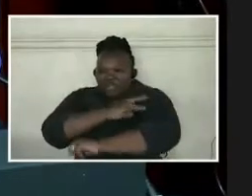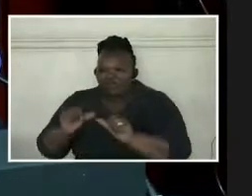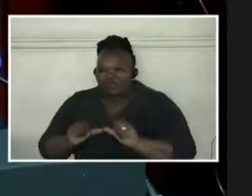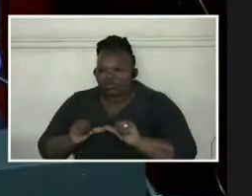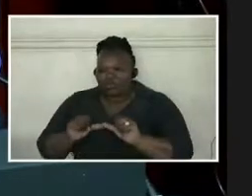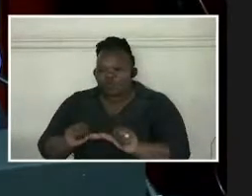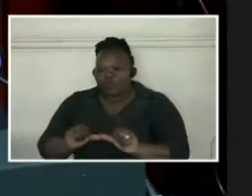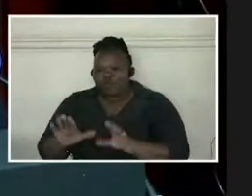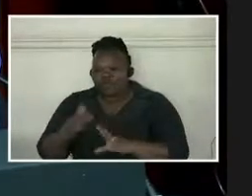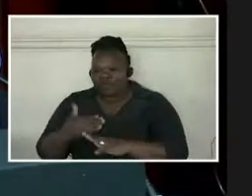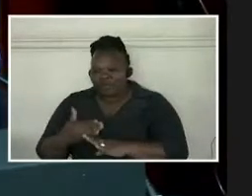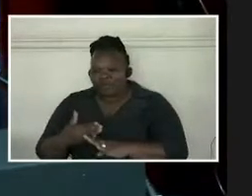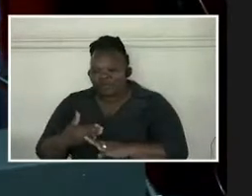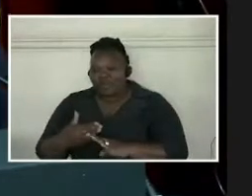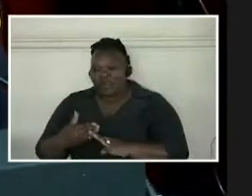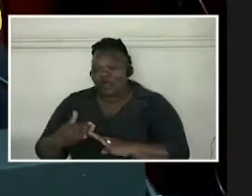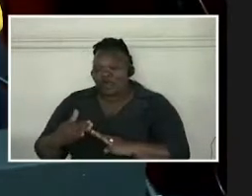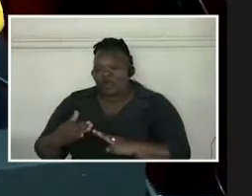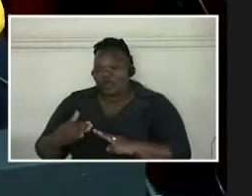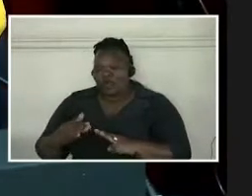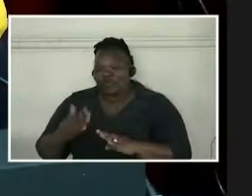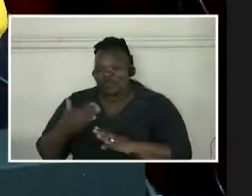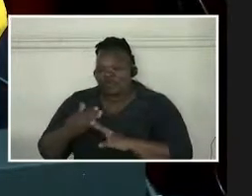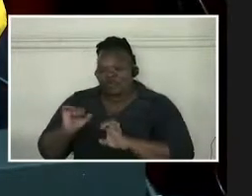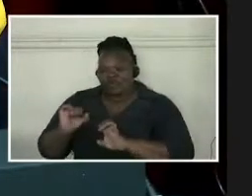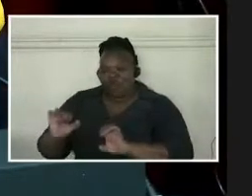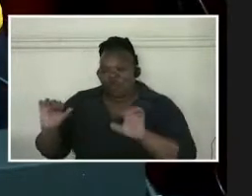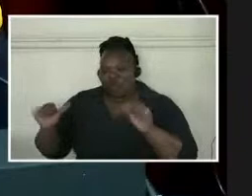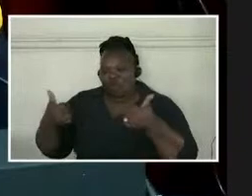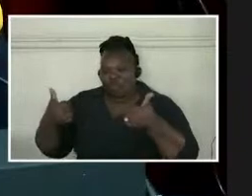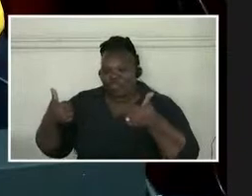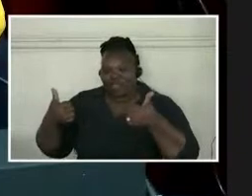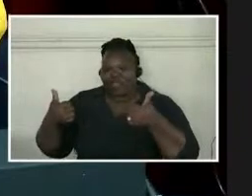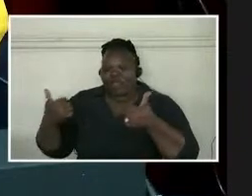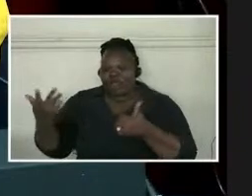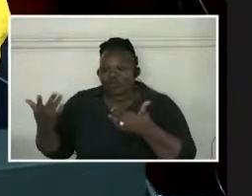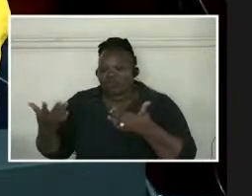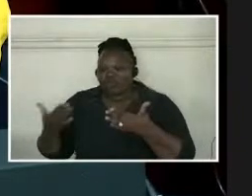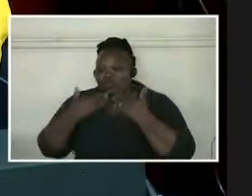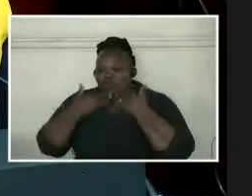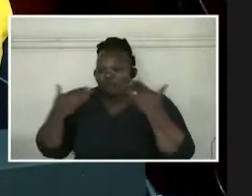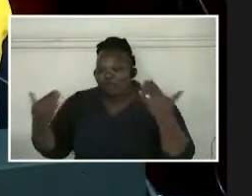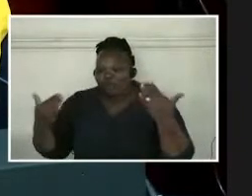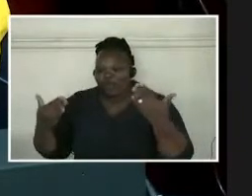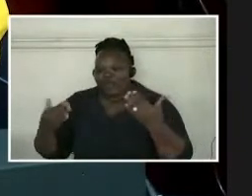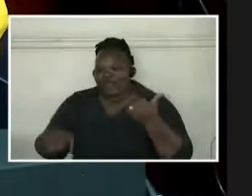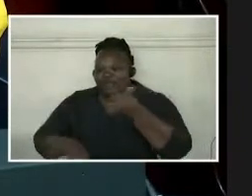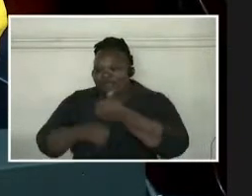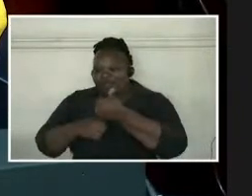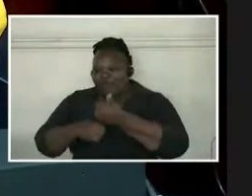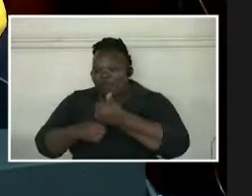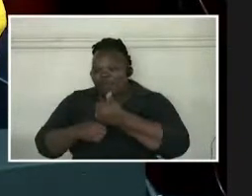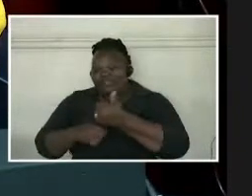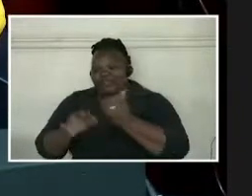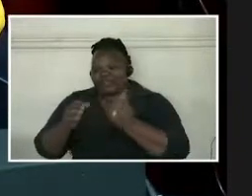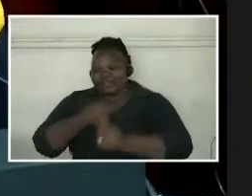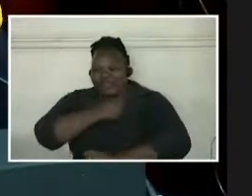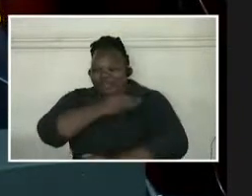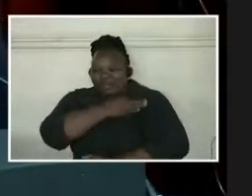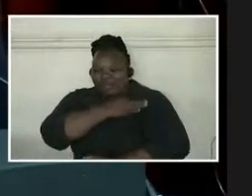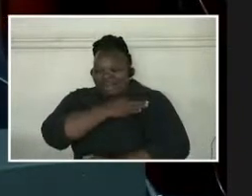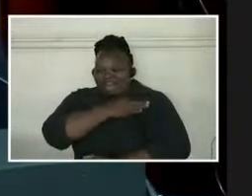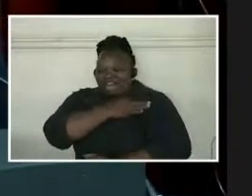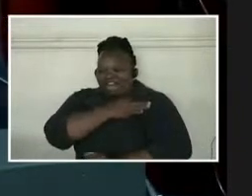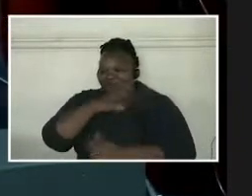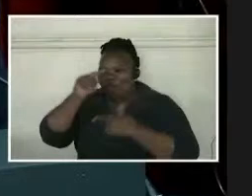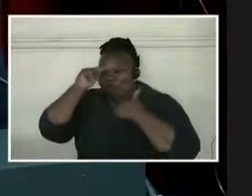cooperation and sterling work further gratitude goes to the community support staff of the arts and culture portfolio